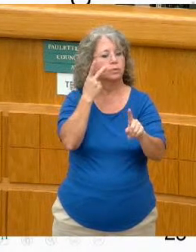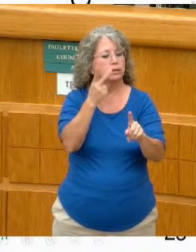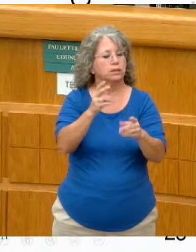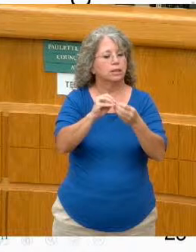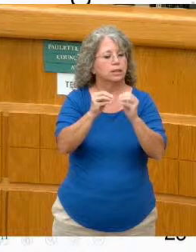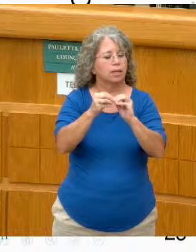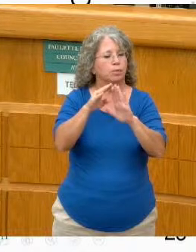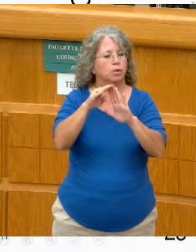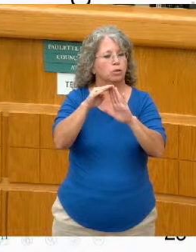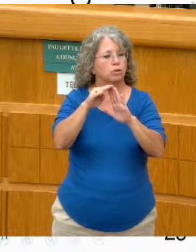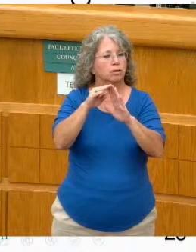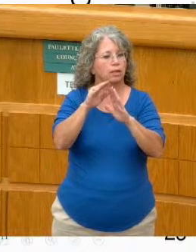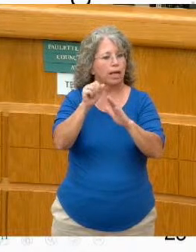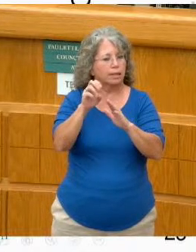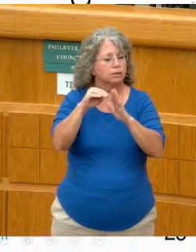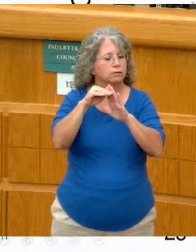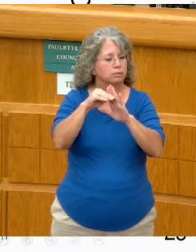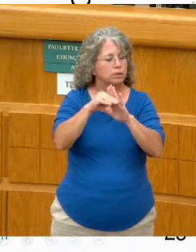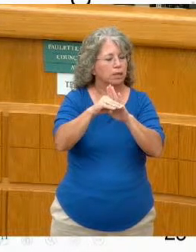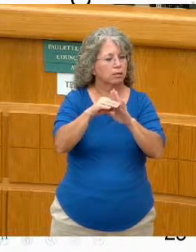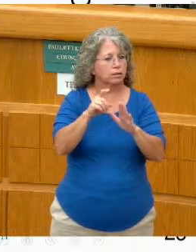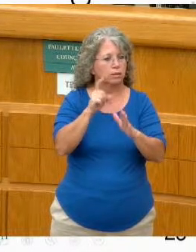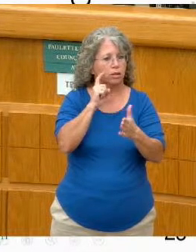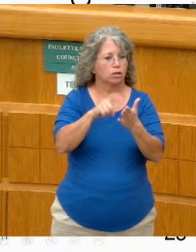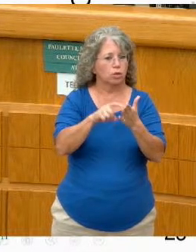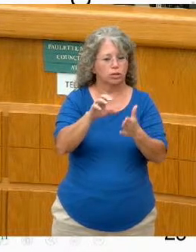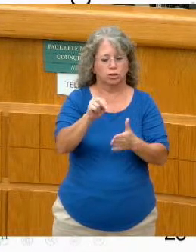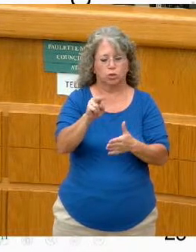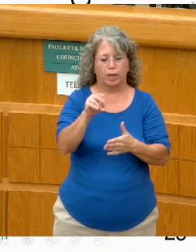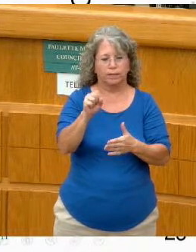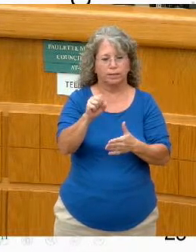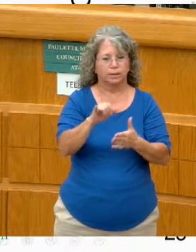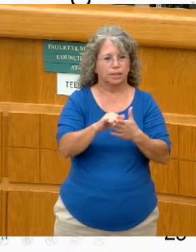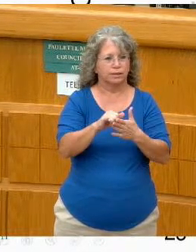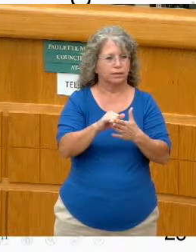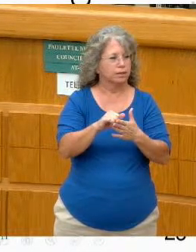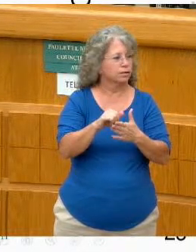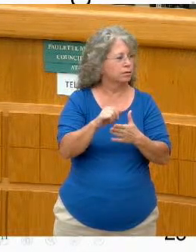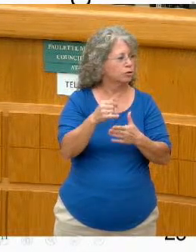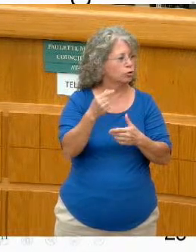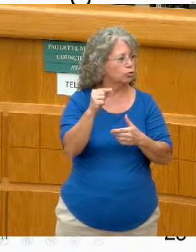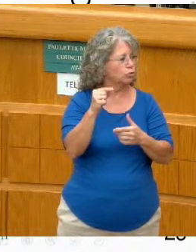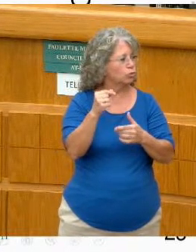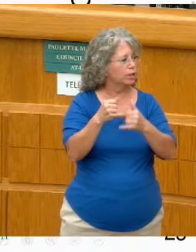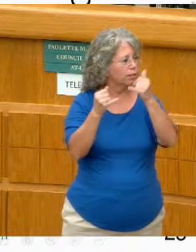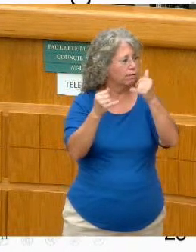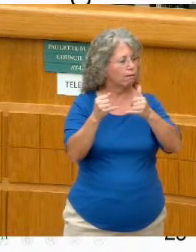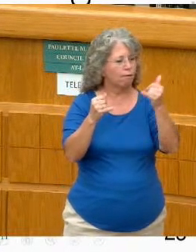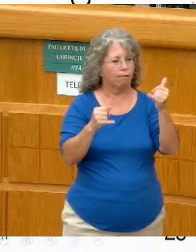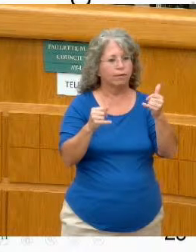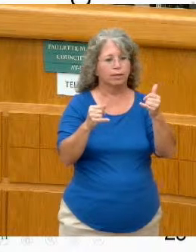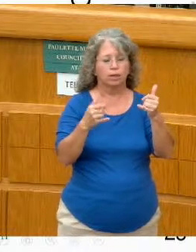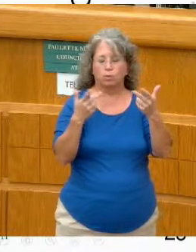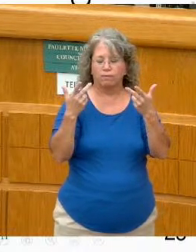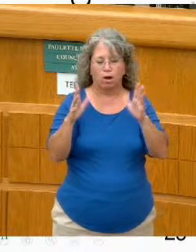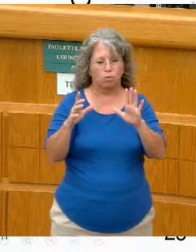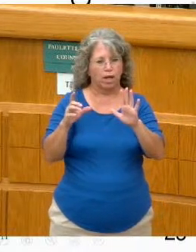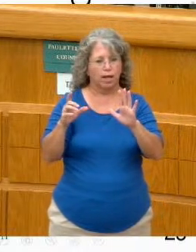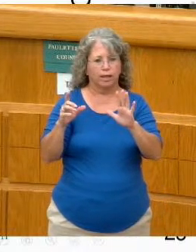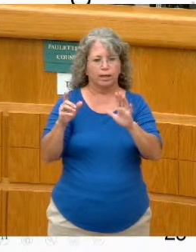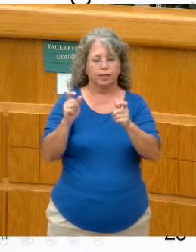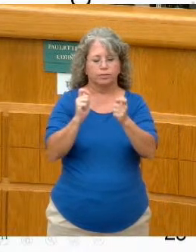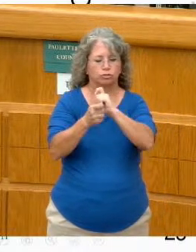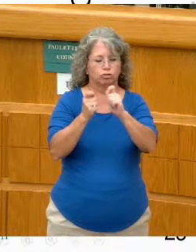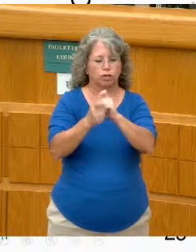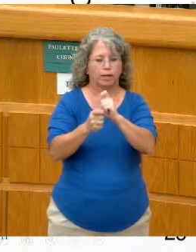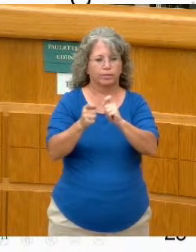And Nueces, just to draw your attention to it, it's this turquoise line here. Again, data dumps have been redistributed, and there's